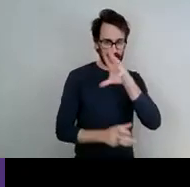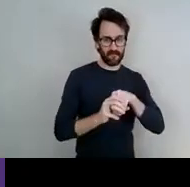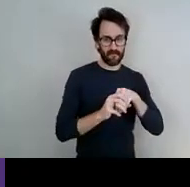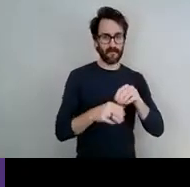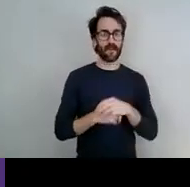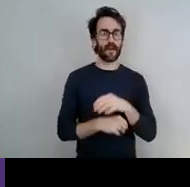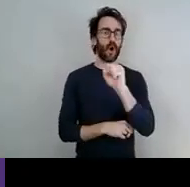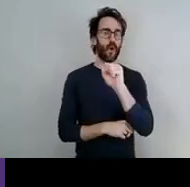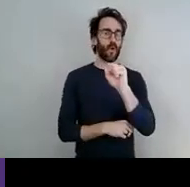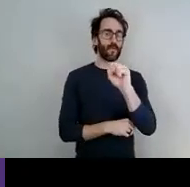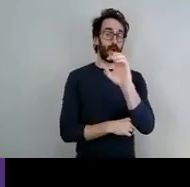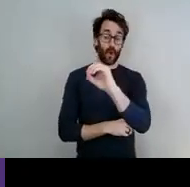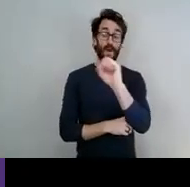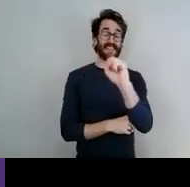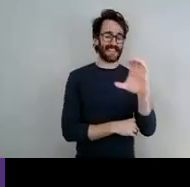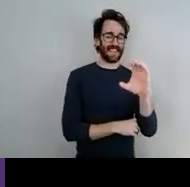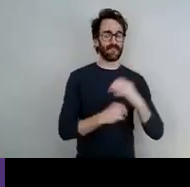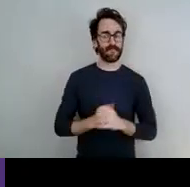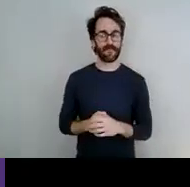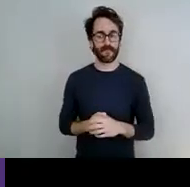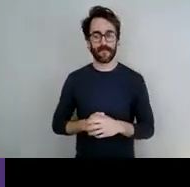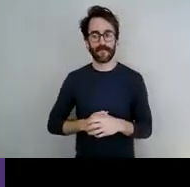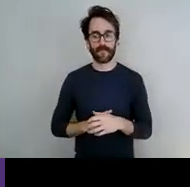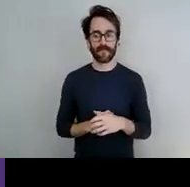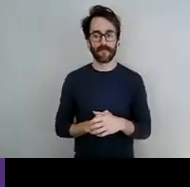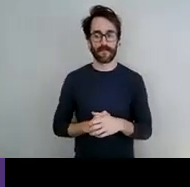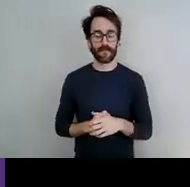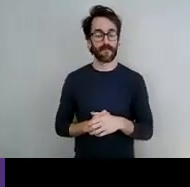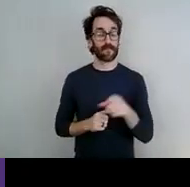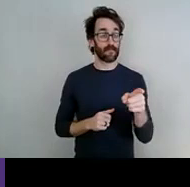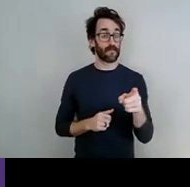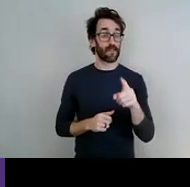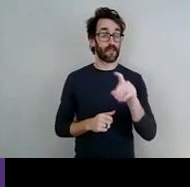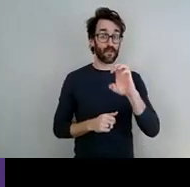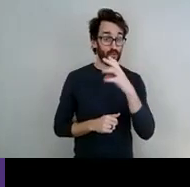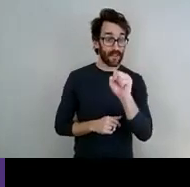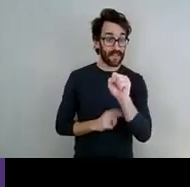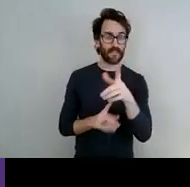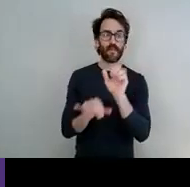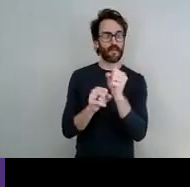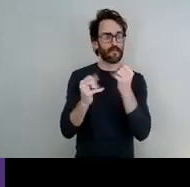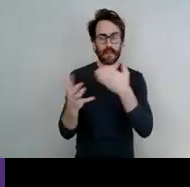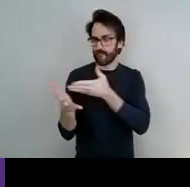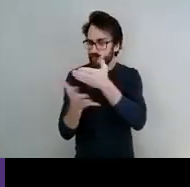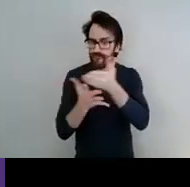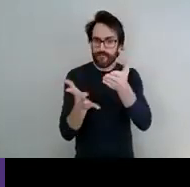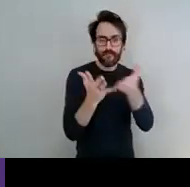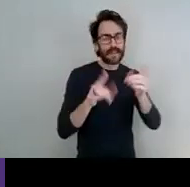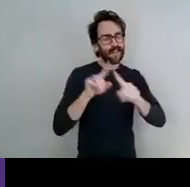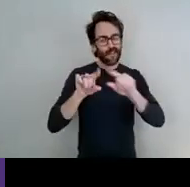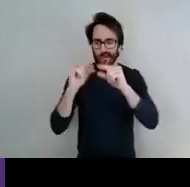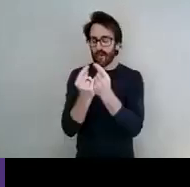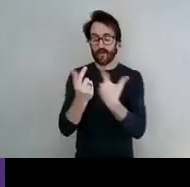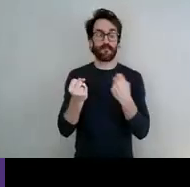hopefully my internet's not unstable. Christine has worked with community groups and organizations to deliver many of these education presentations on